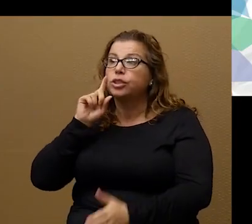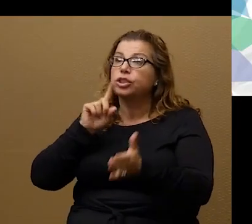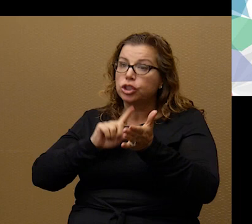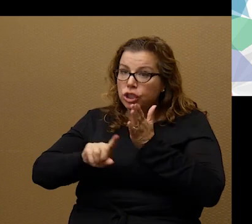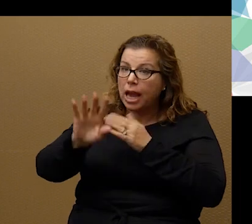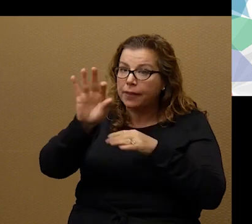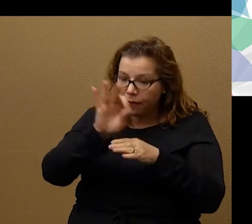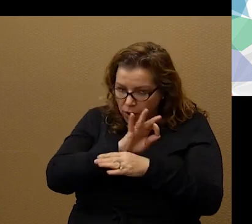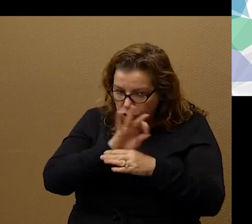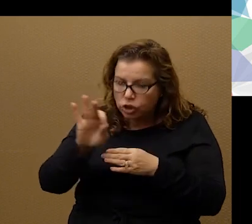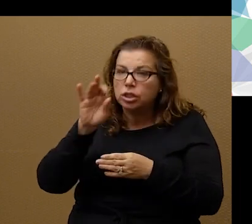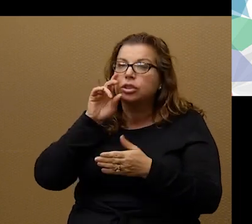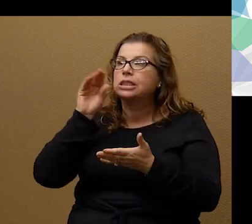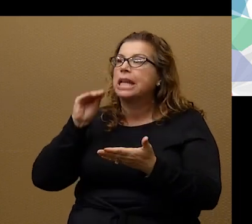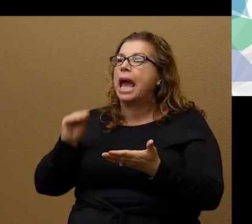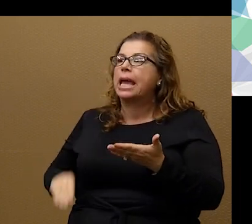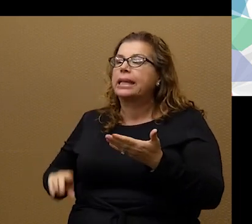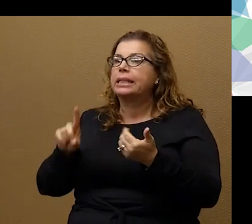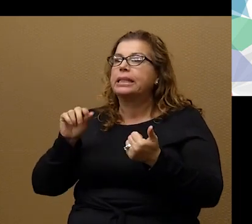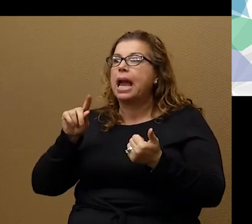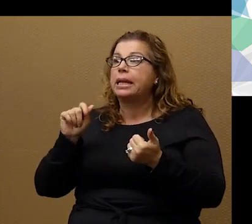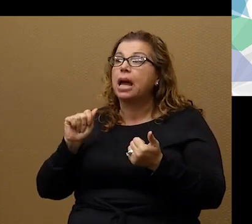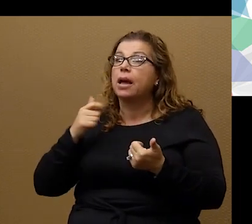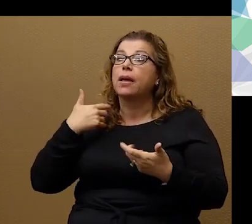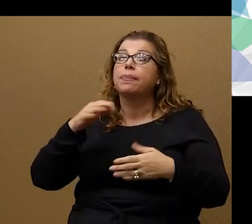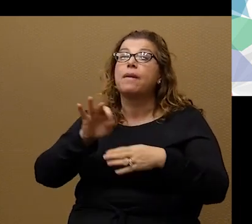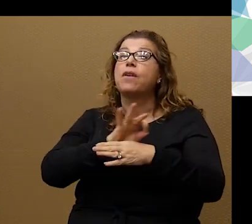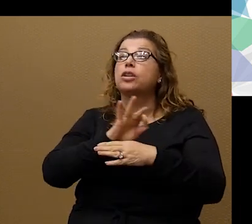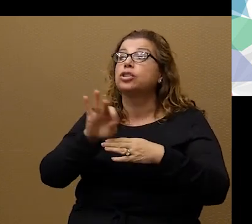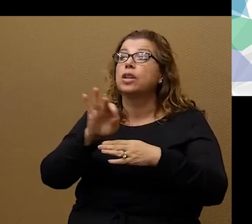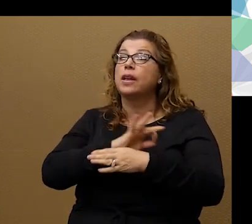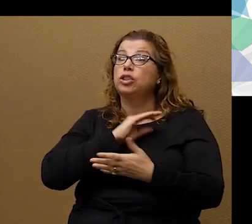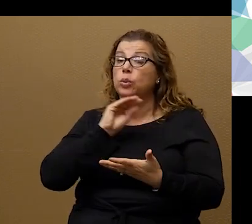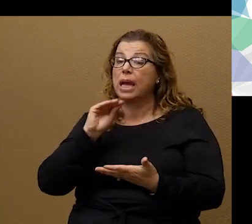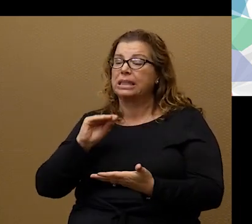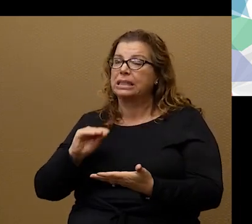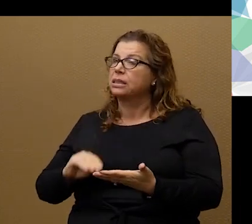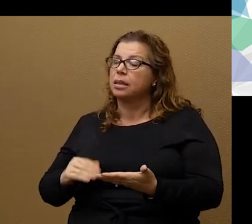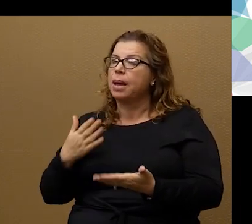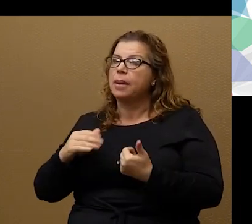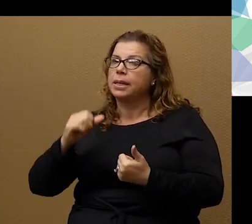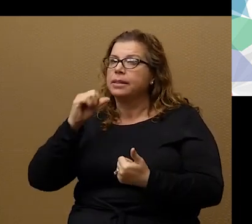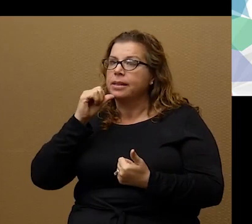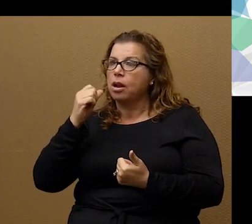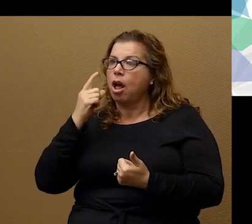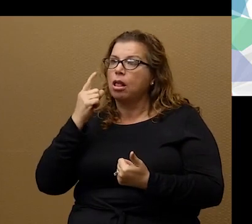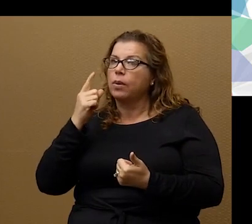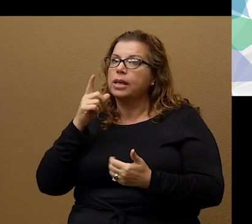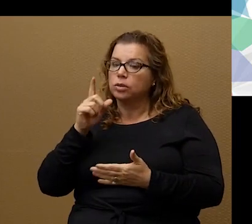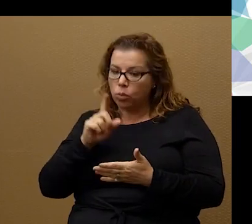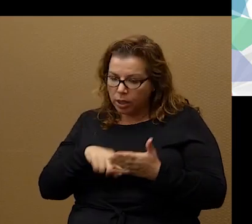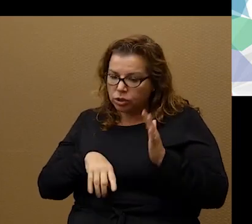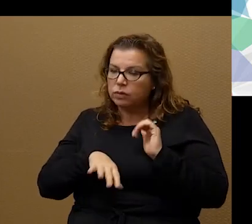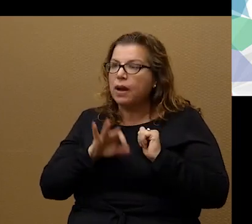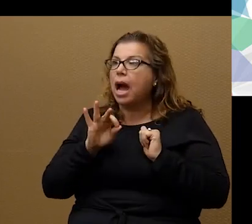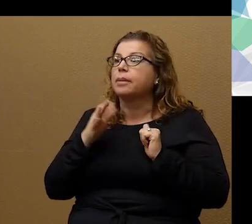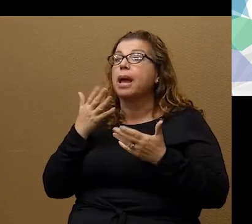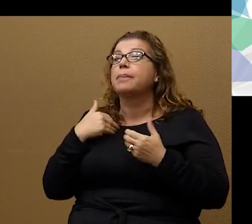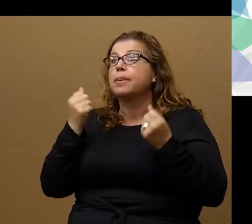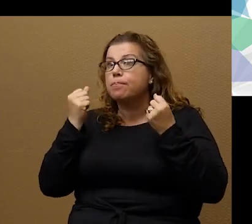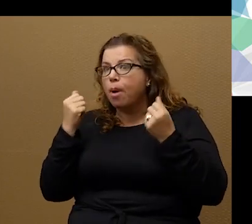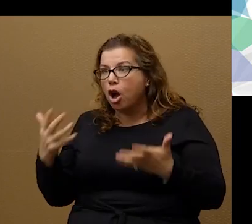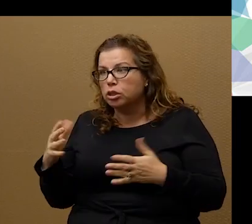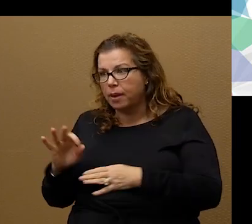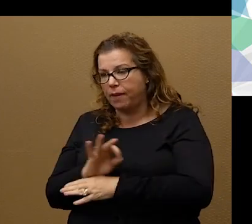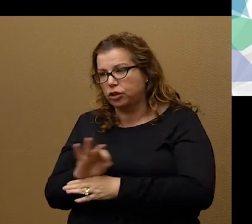data. The function you think it is might not always be that function. It might be multiple functions. So the more data